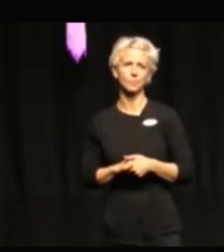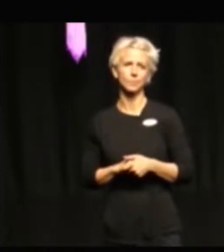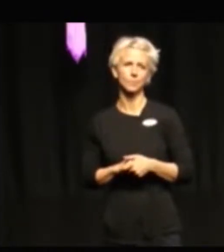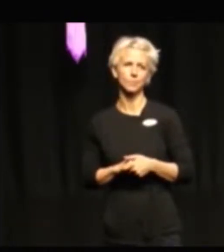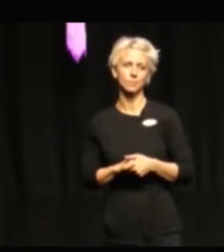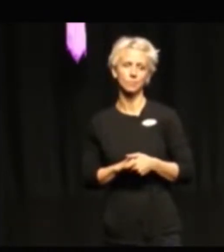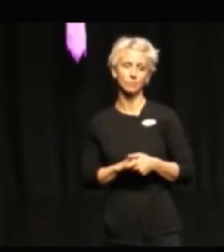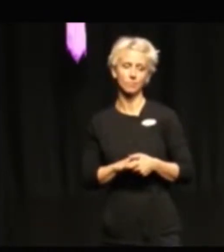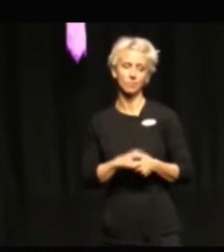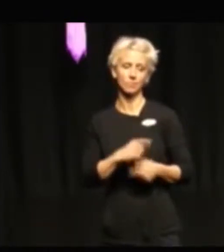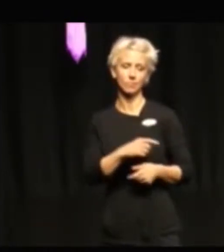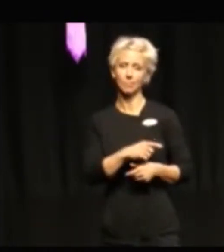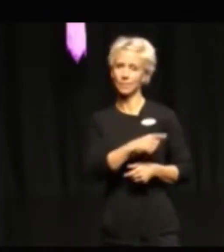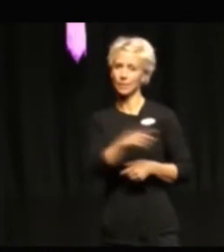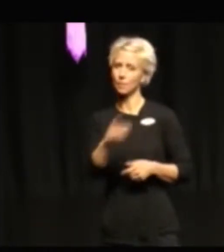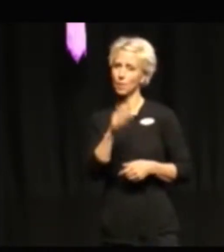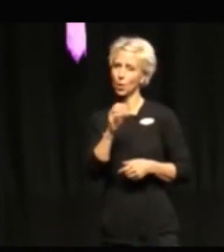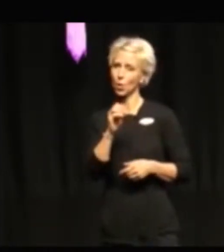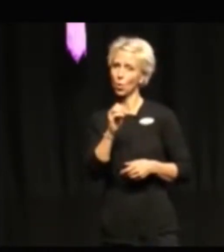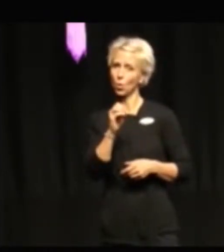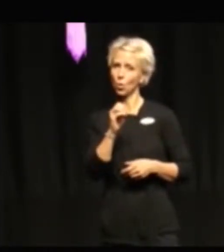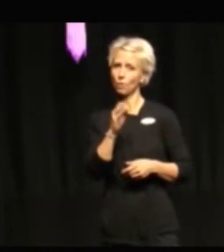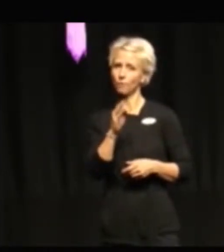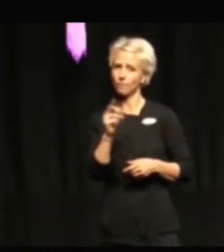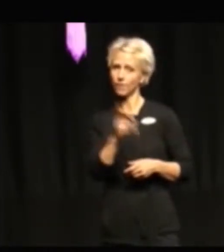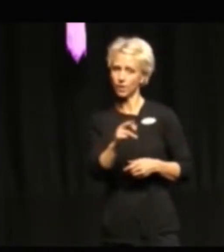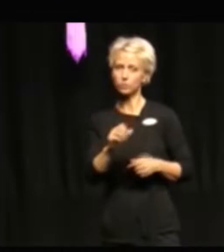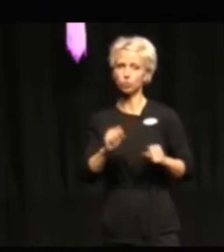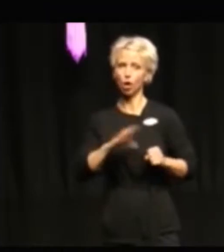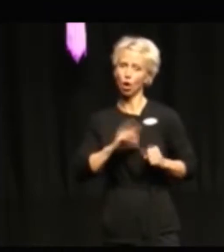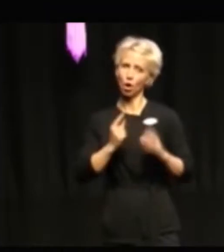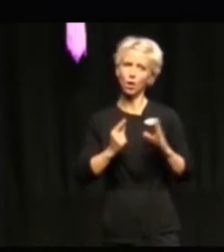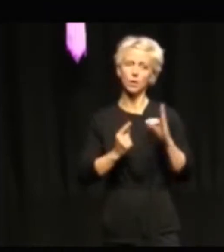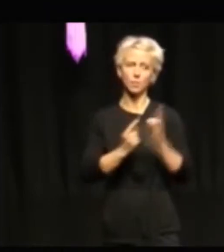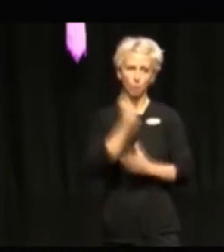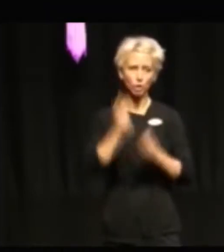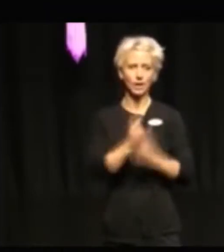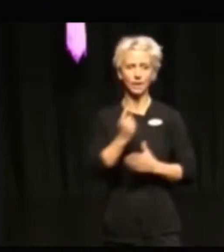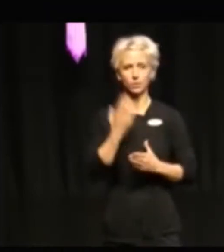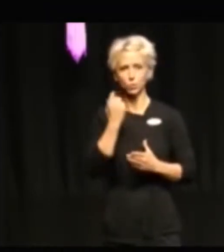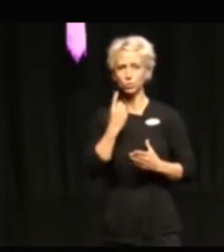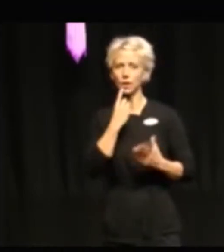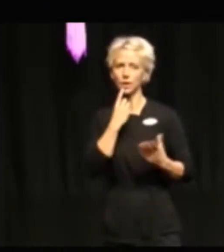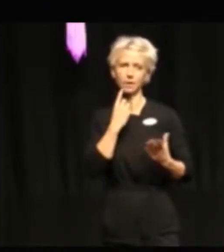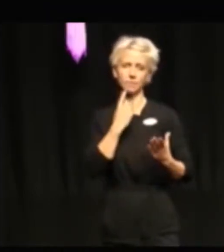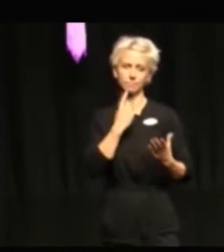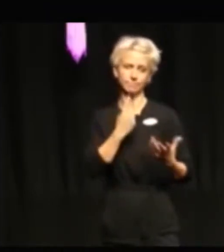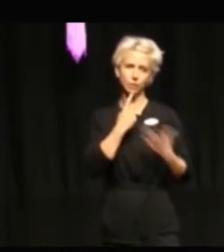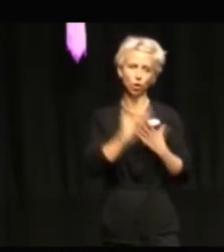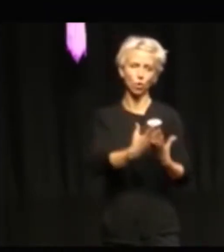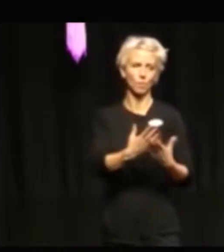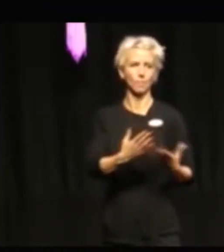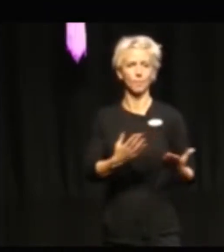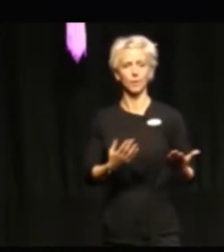for the victims to access remedy for the violations that they have